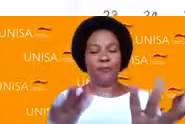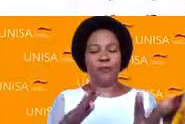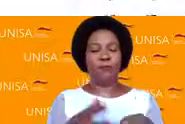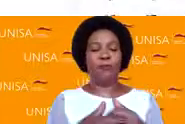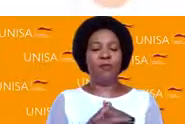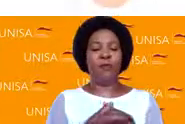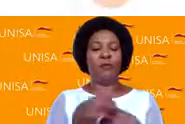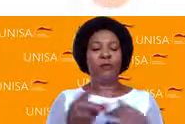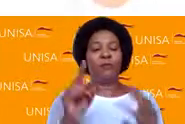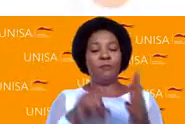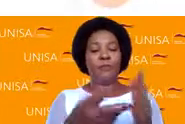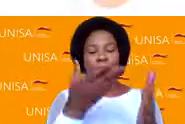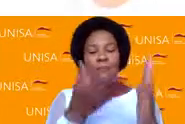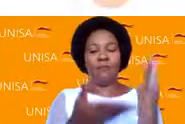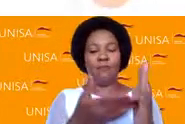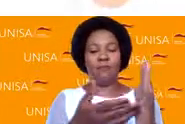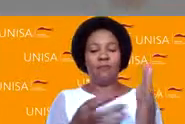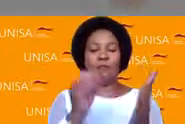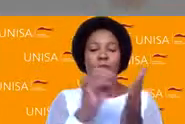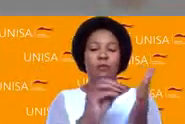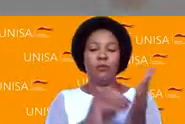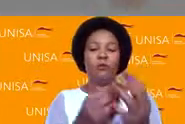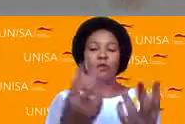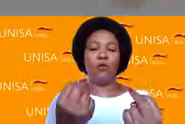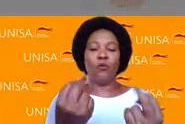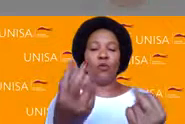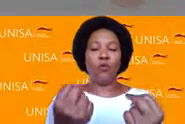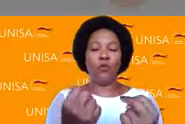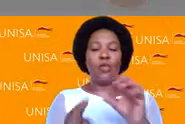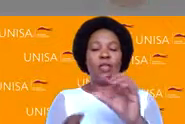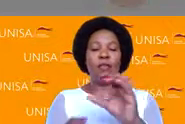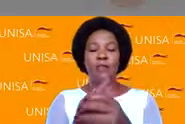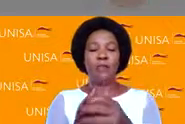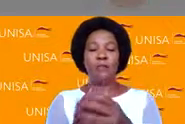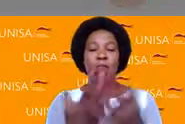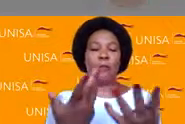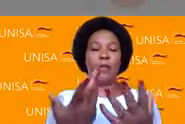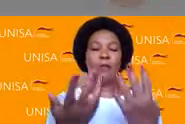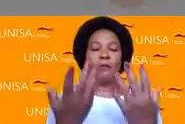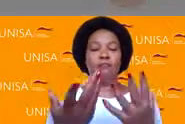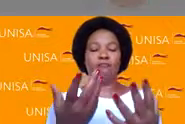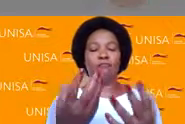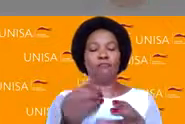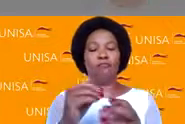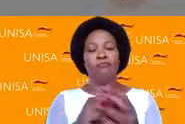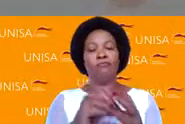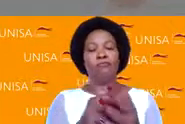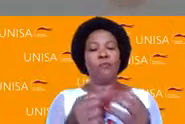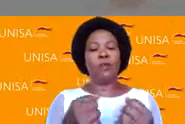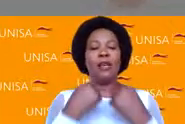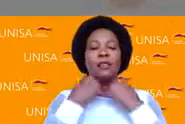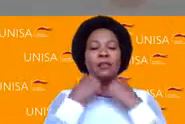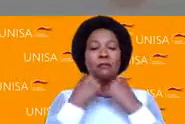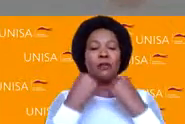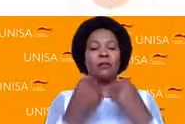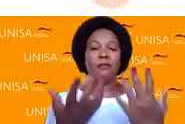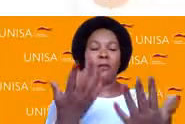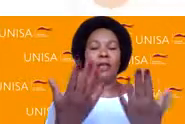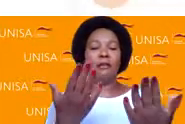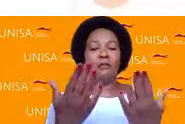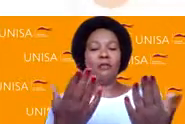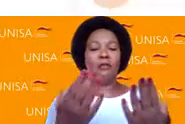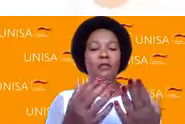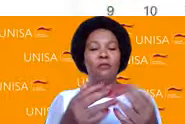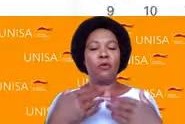So just here, you can also add a new event. So you can always add, for instance, start with assignment this, so you know that when you